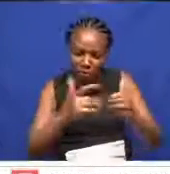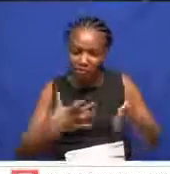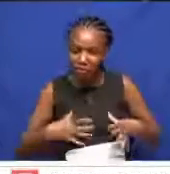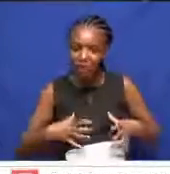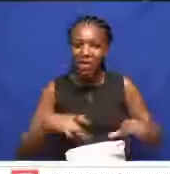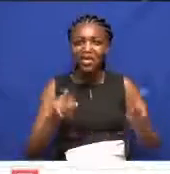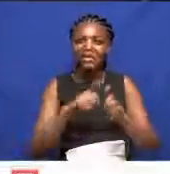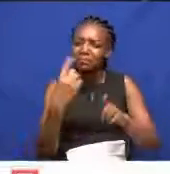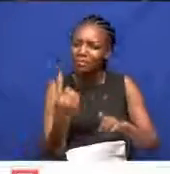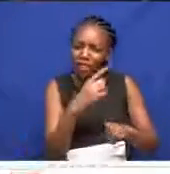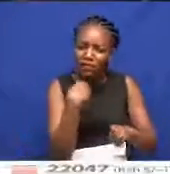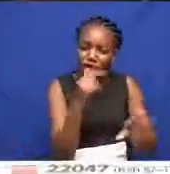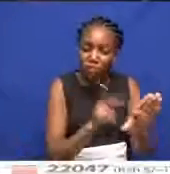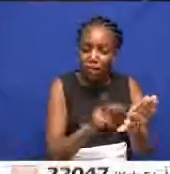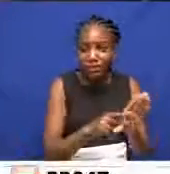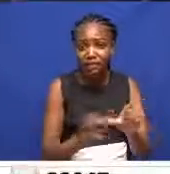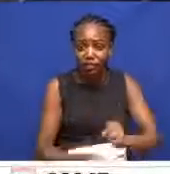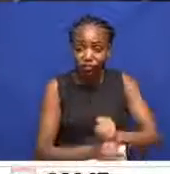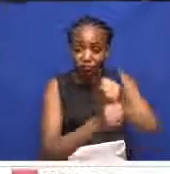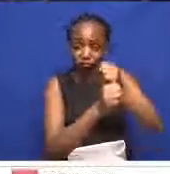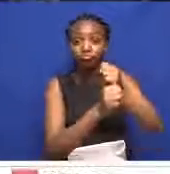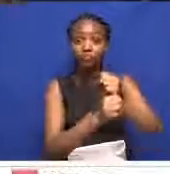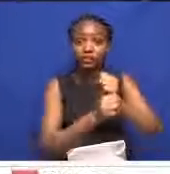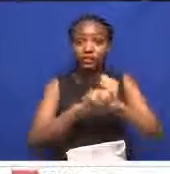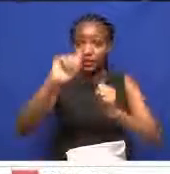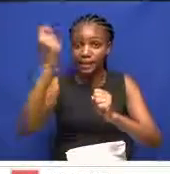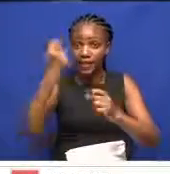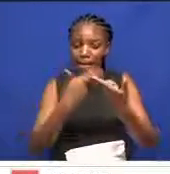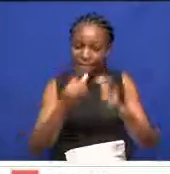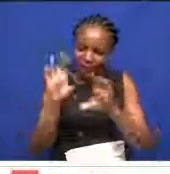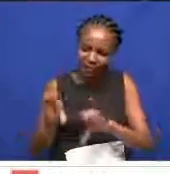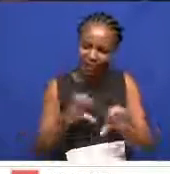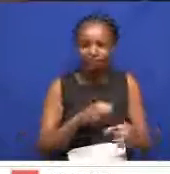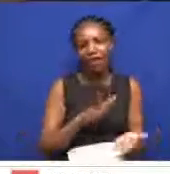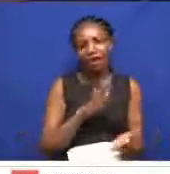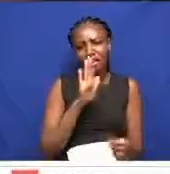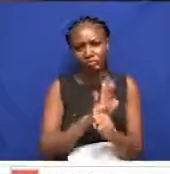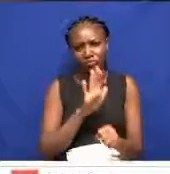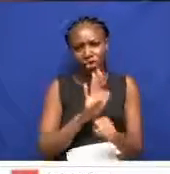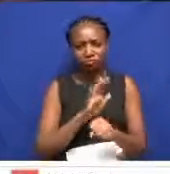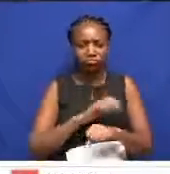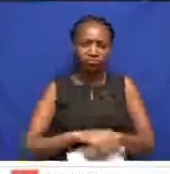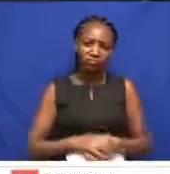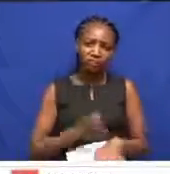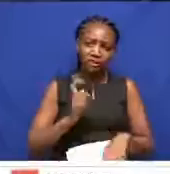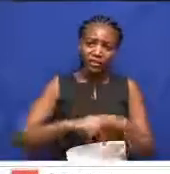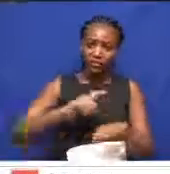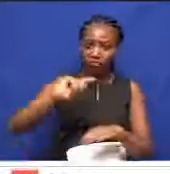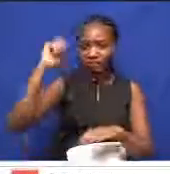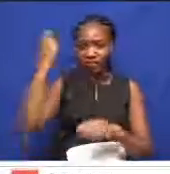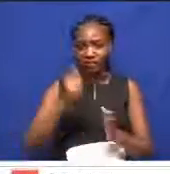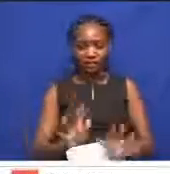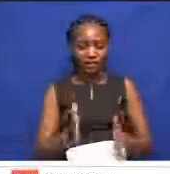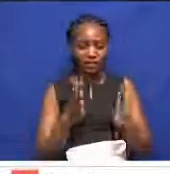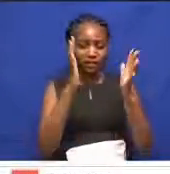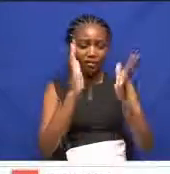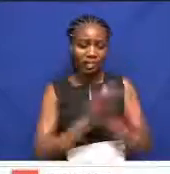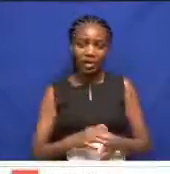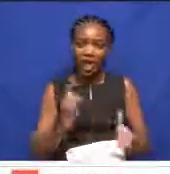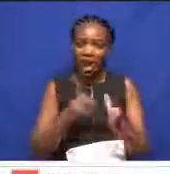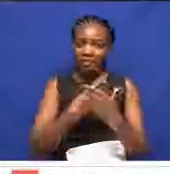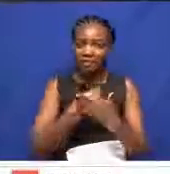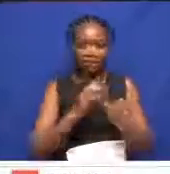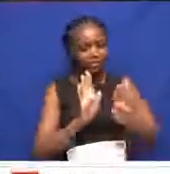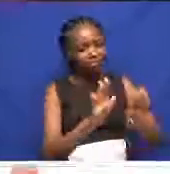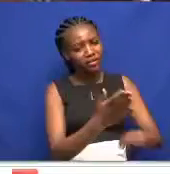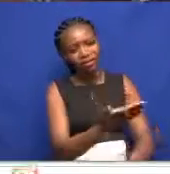those people that we see suffering after bringing honors and glory to this country, but we abandon them at their